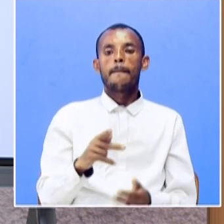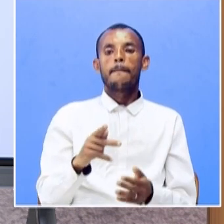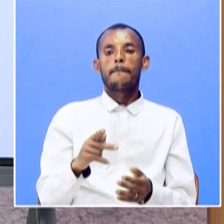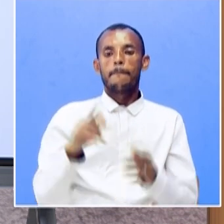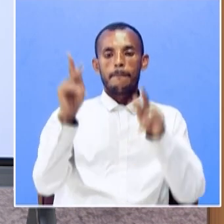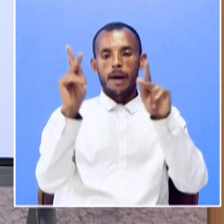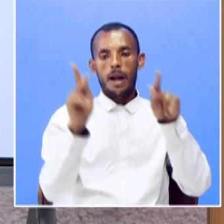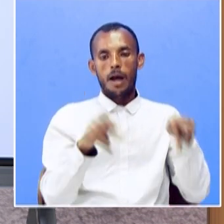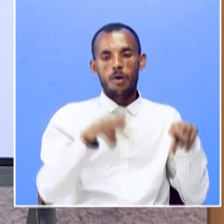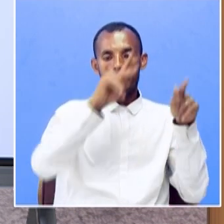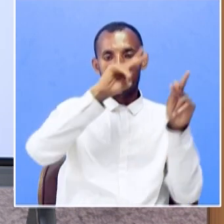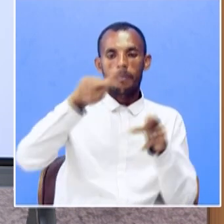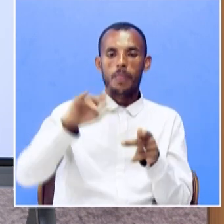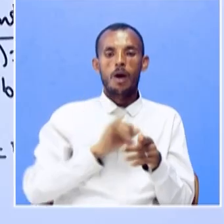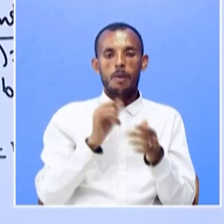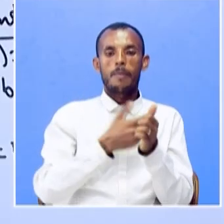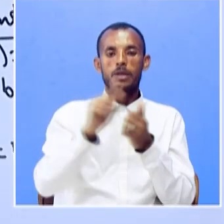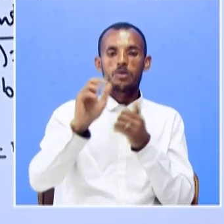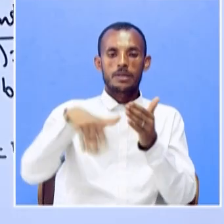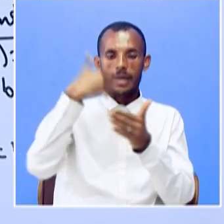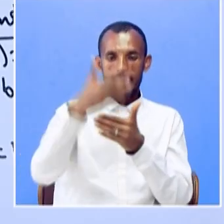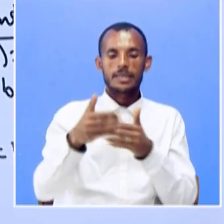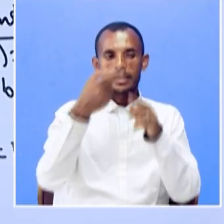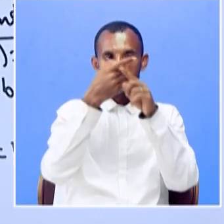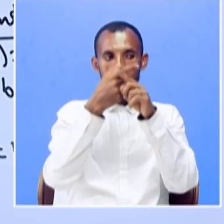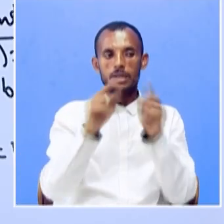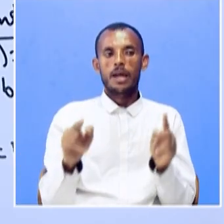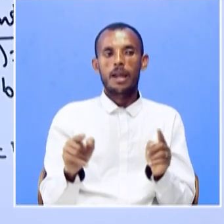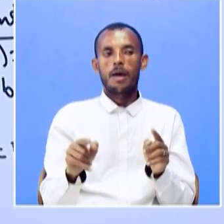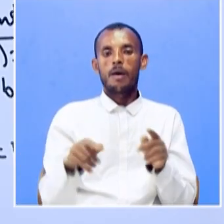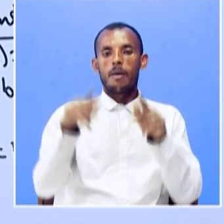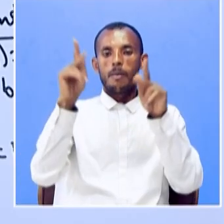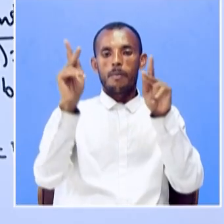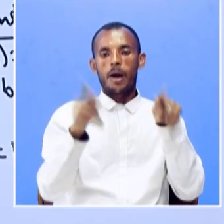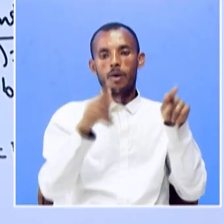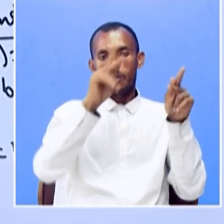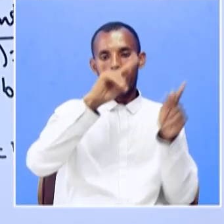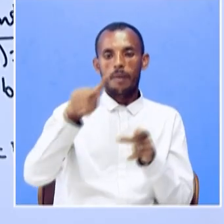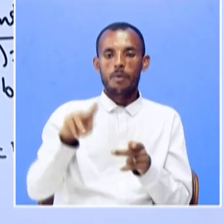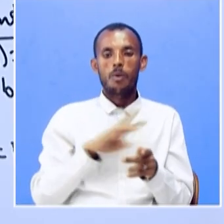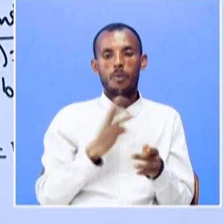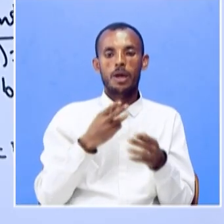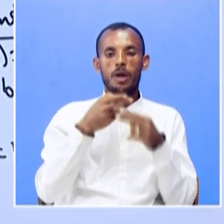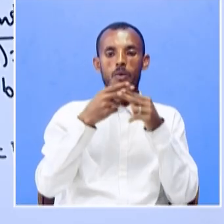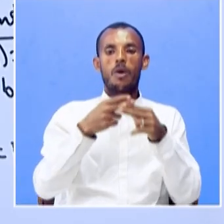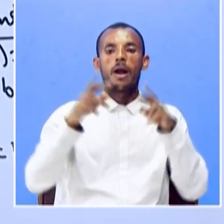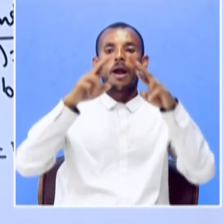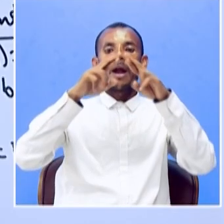then I'll proceed to the next special parallelogram. We call it rectangle. We'll proceed to